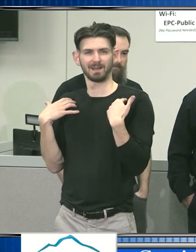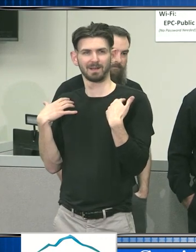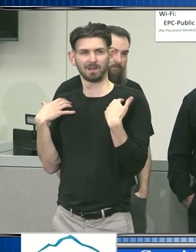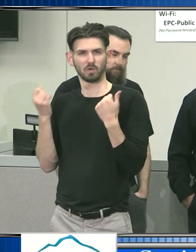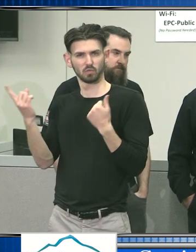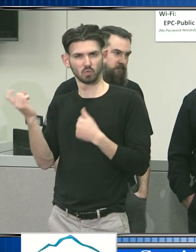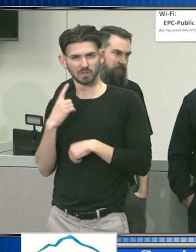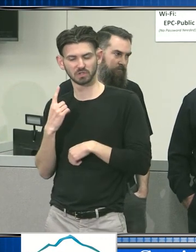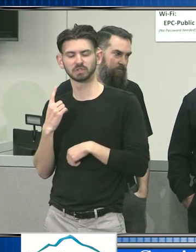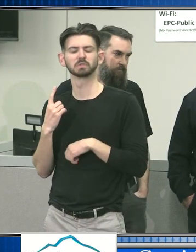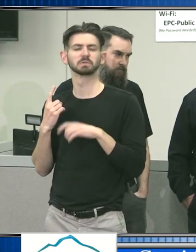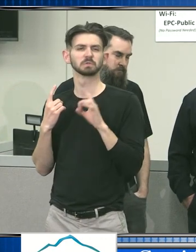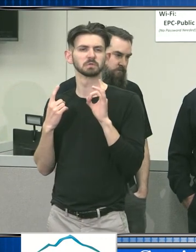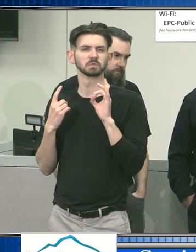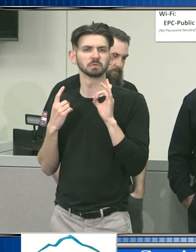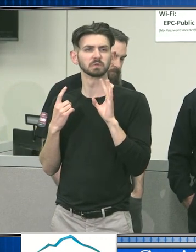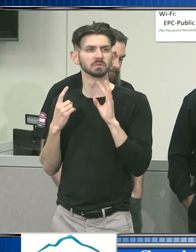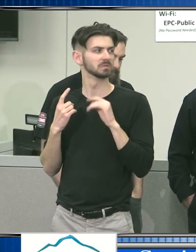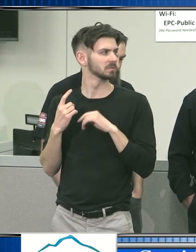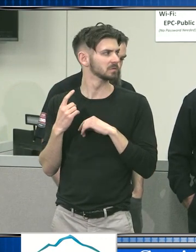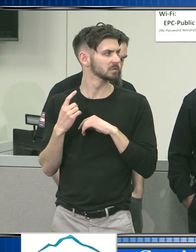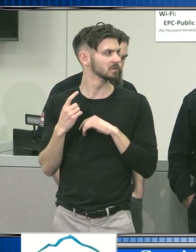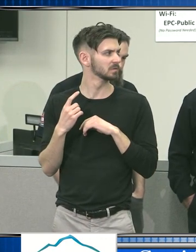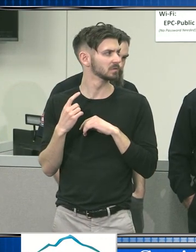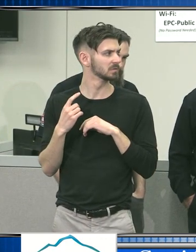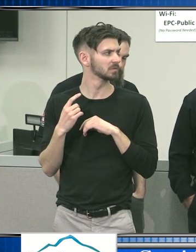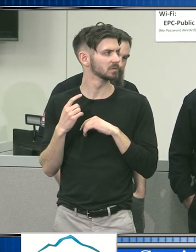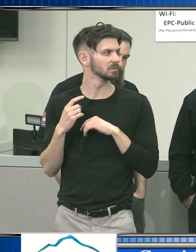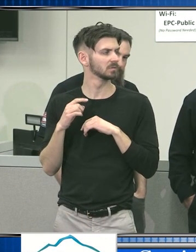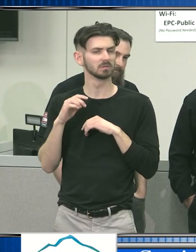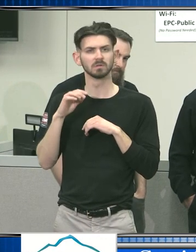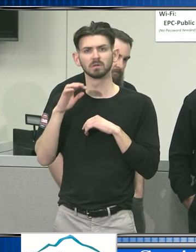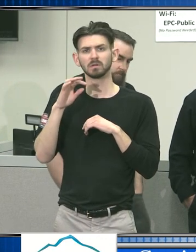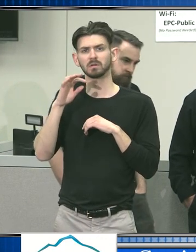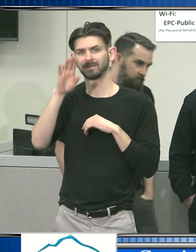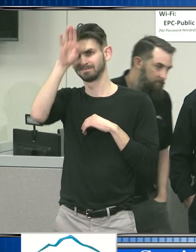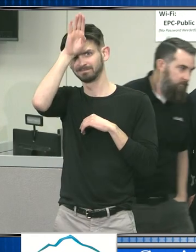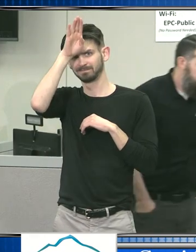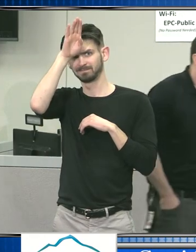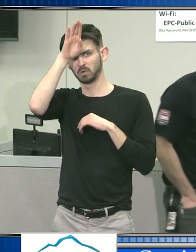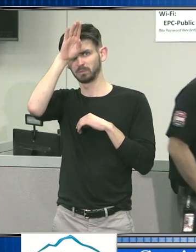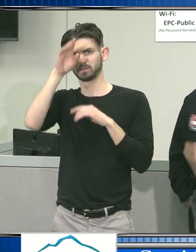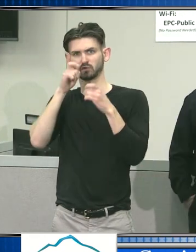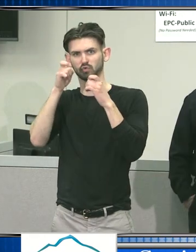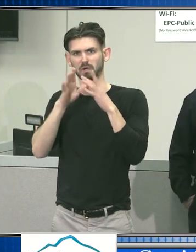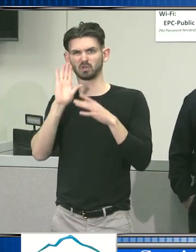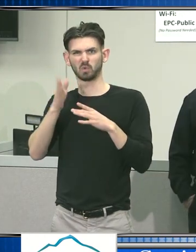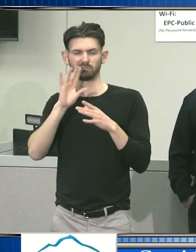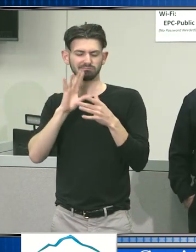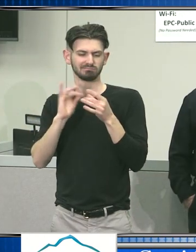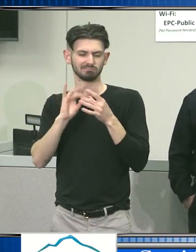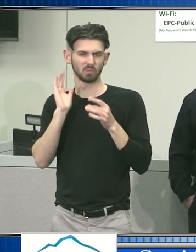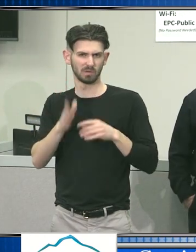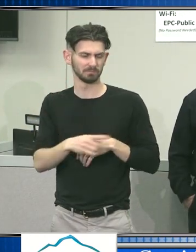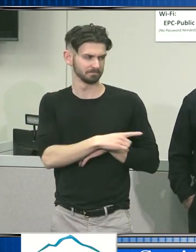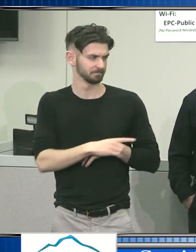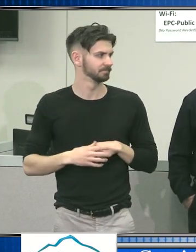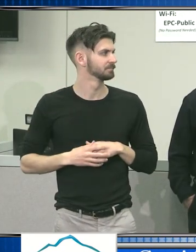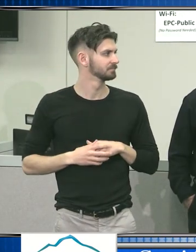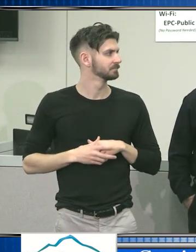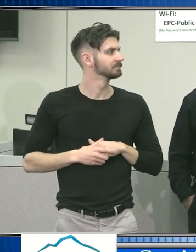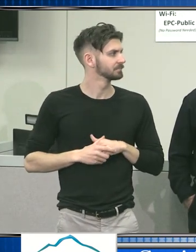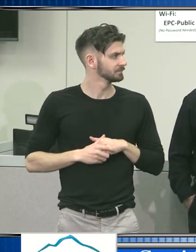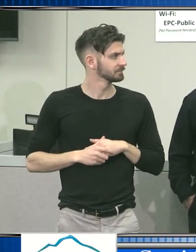perhaps the PD medical or the FD medical director is better able to address. So